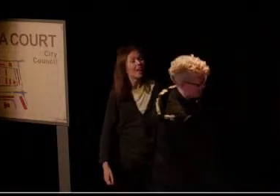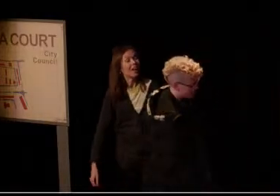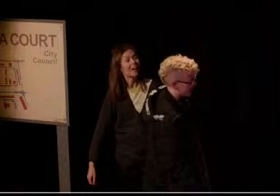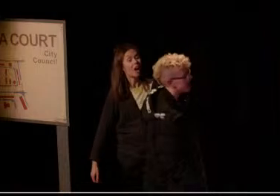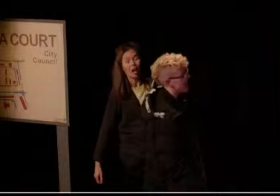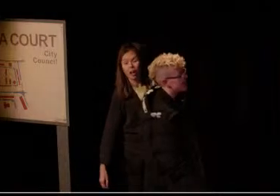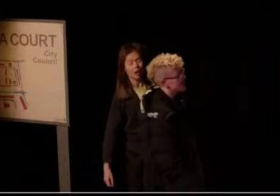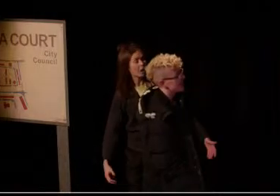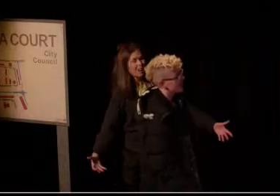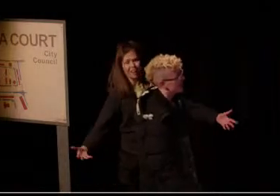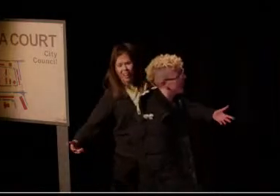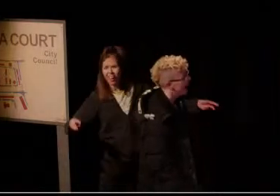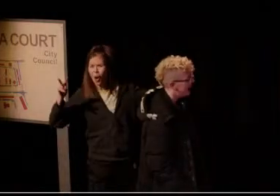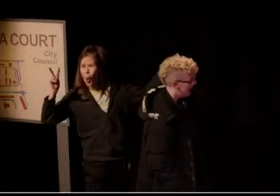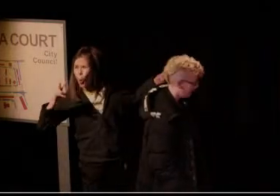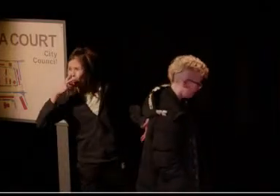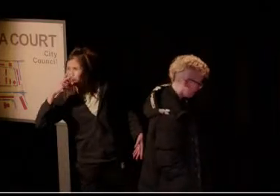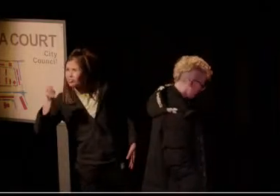Have you seen this?